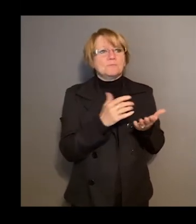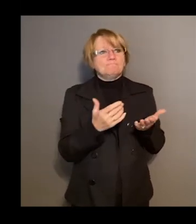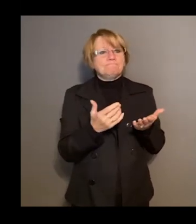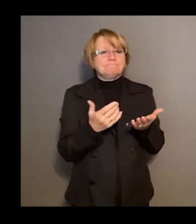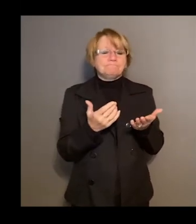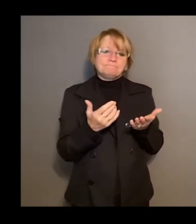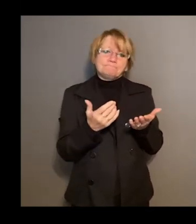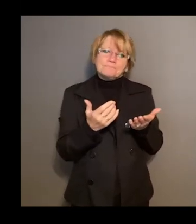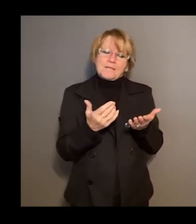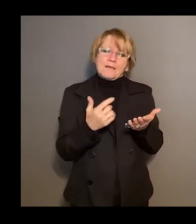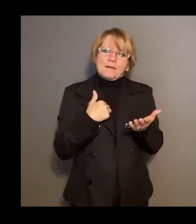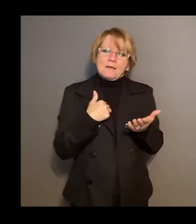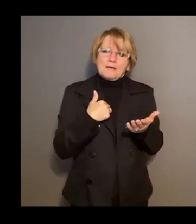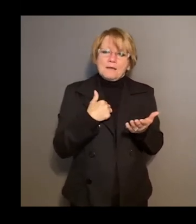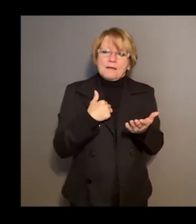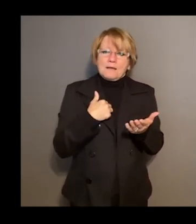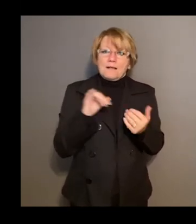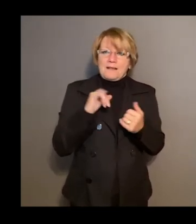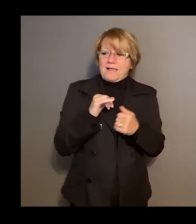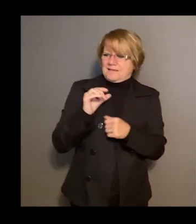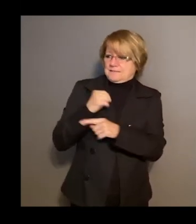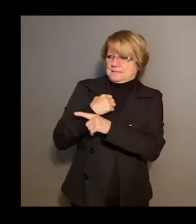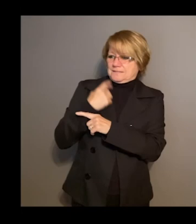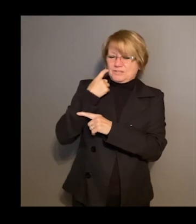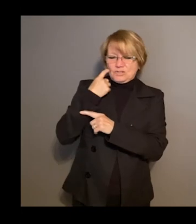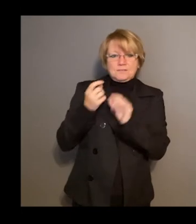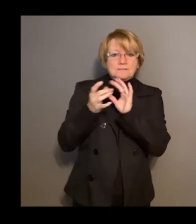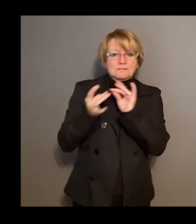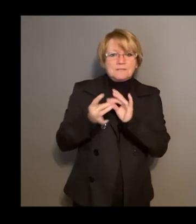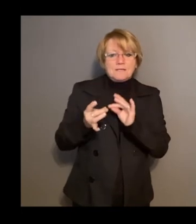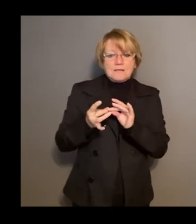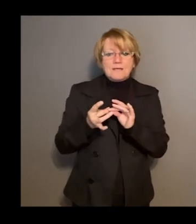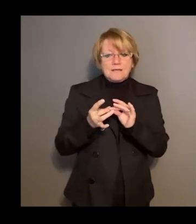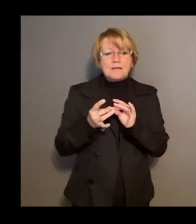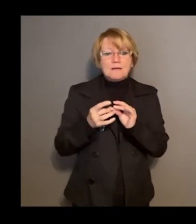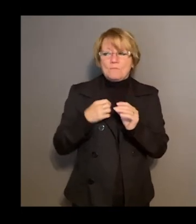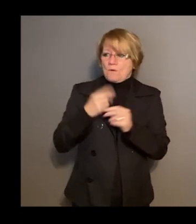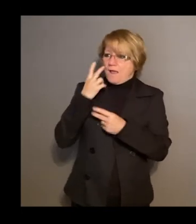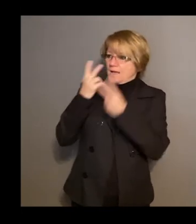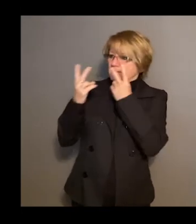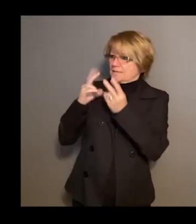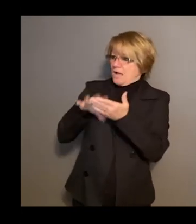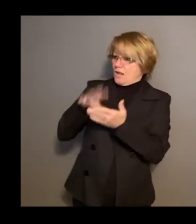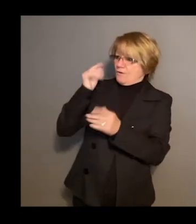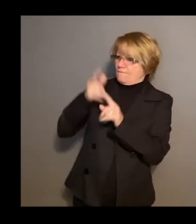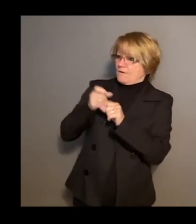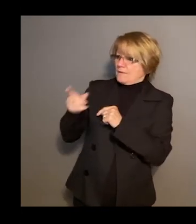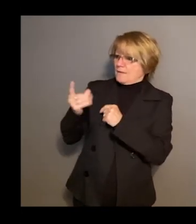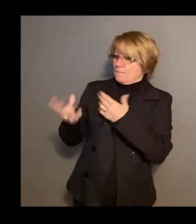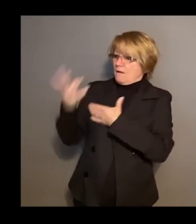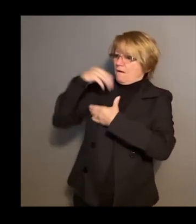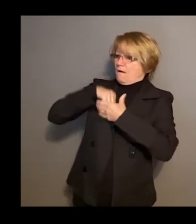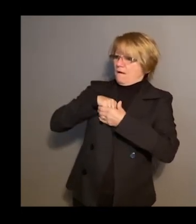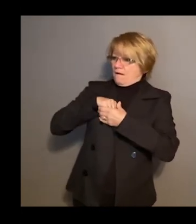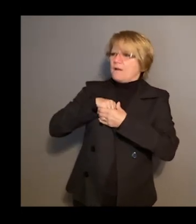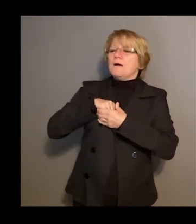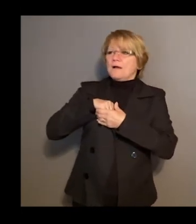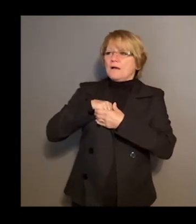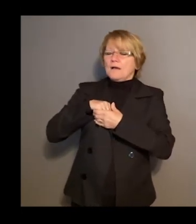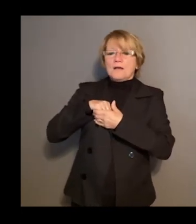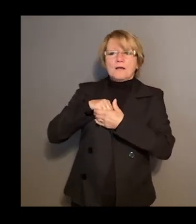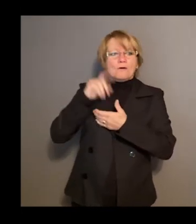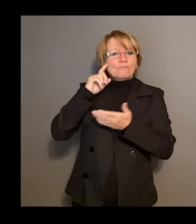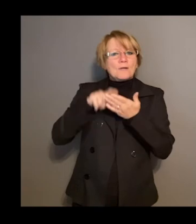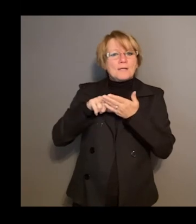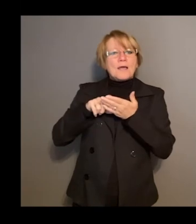that made me, like how Malik was kind of saying, like, the things I could find in him as a person, you could also find